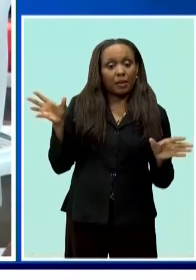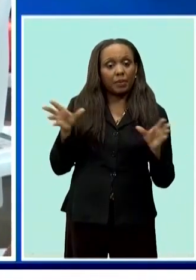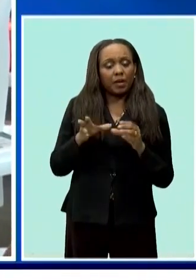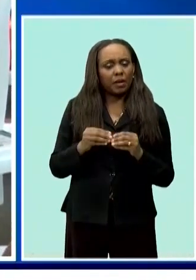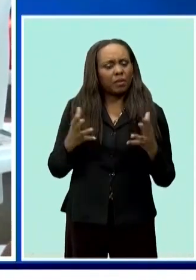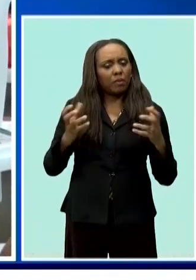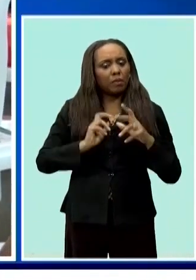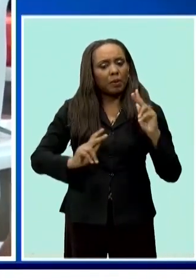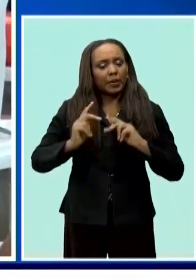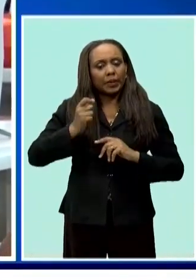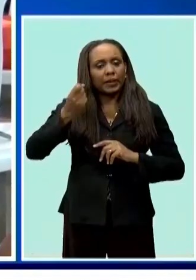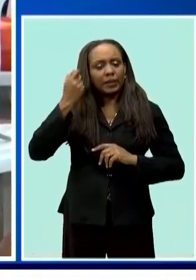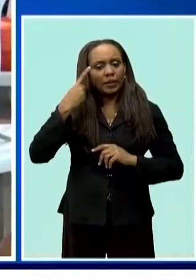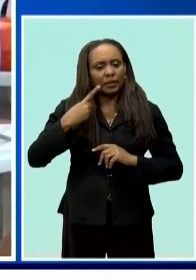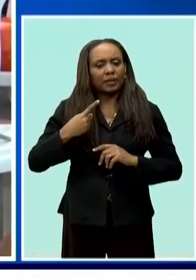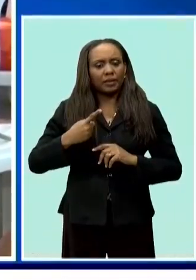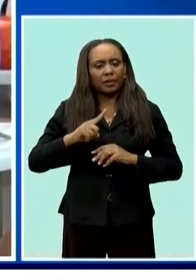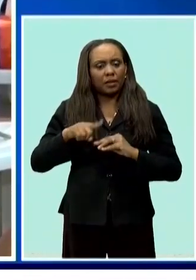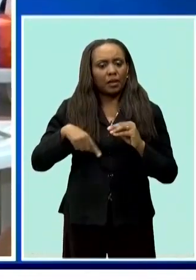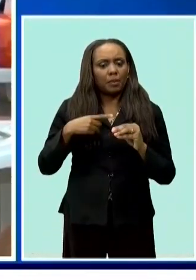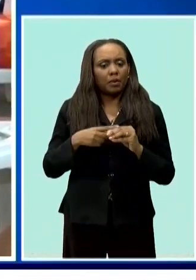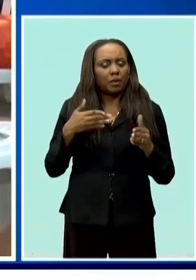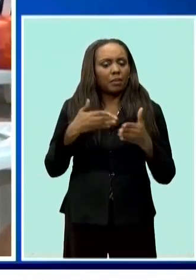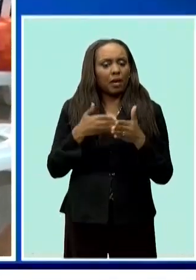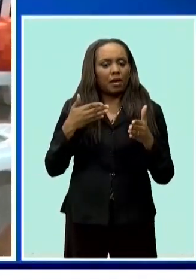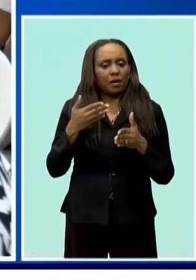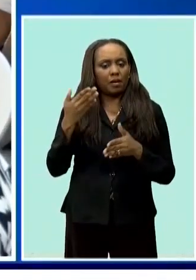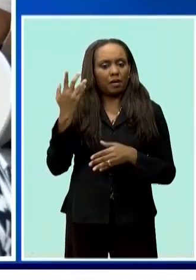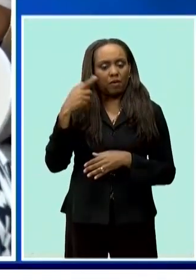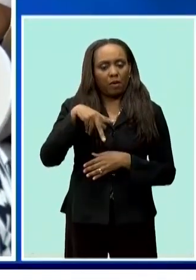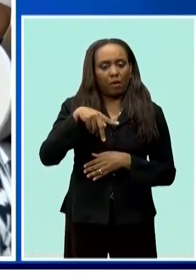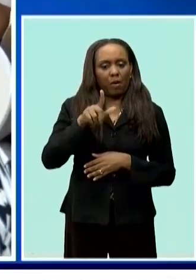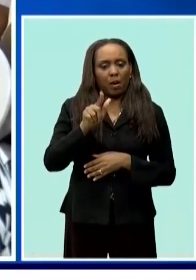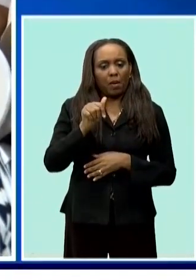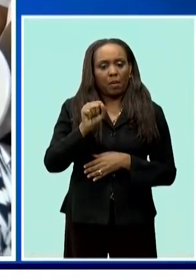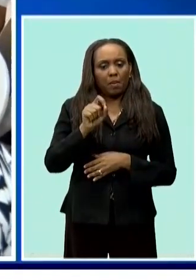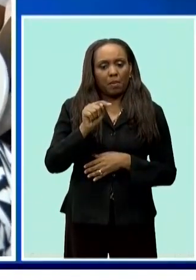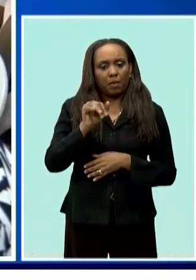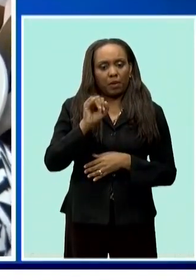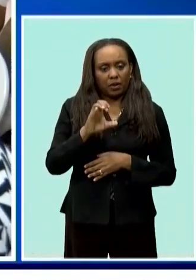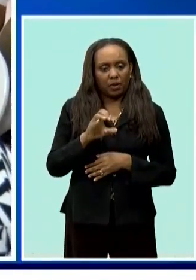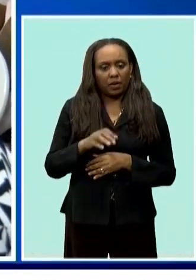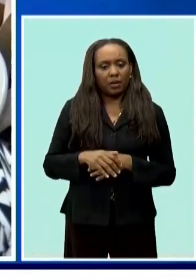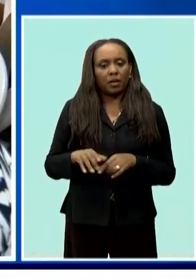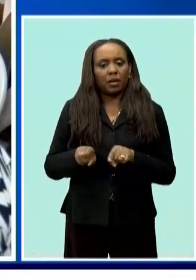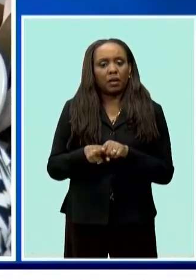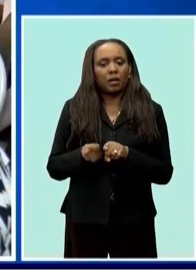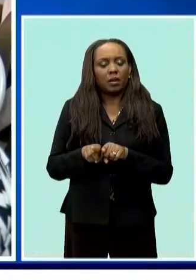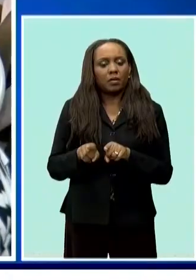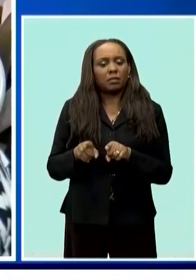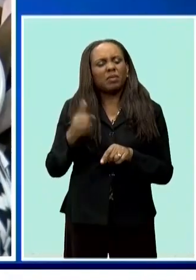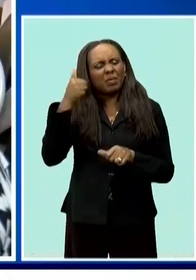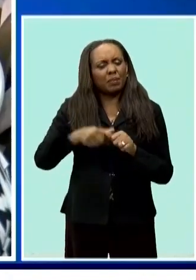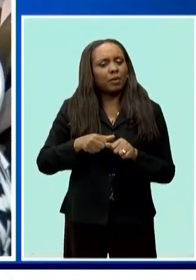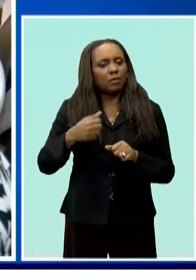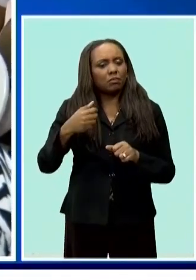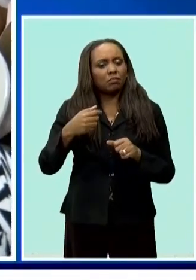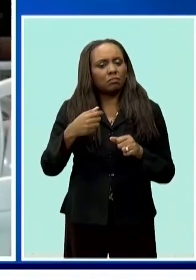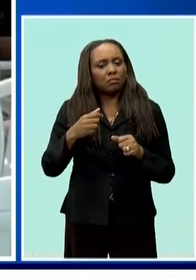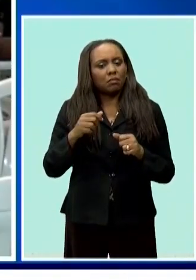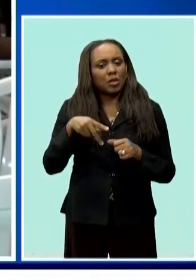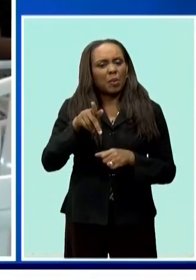Amid concerns of the cost of alternatives to plastics, government has signaled its willingness to work in addressing that factor. And that's the word from